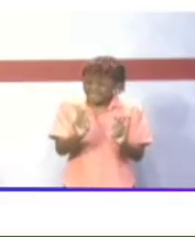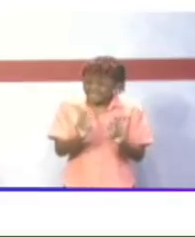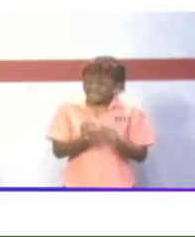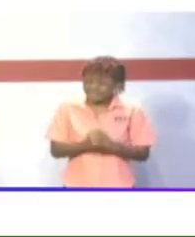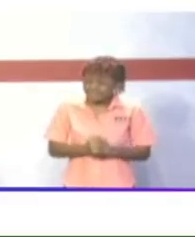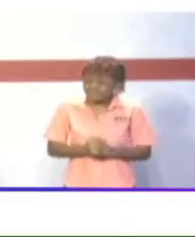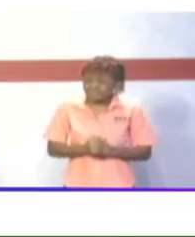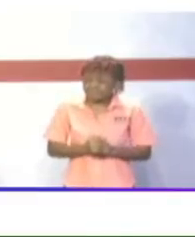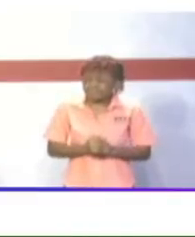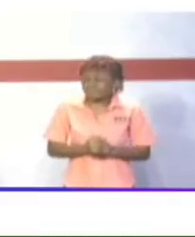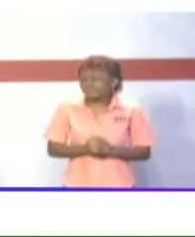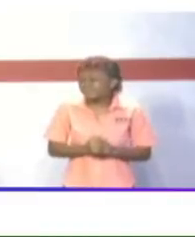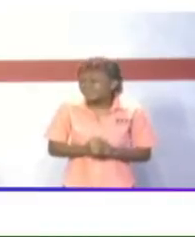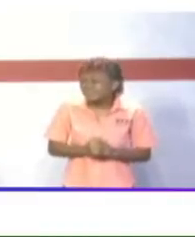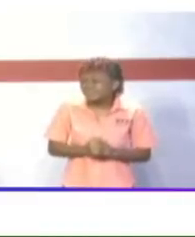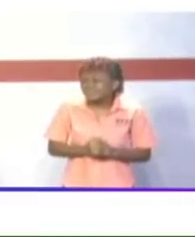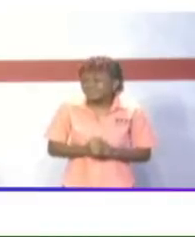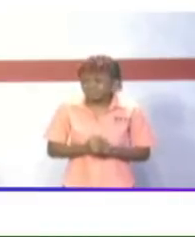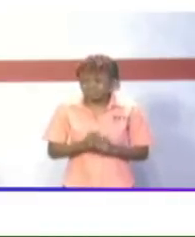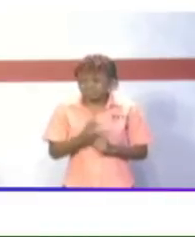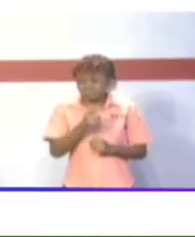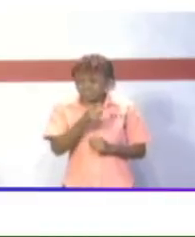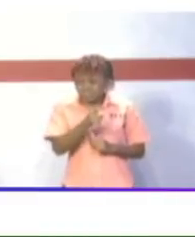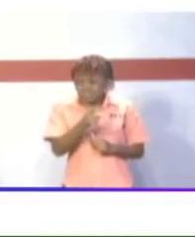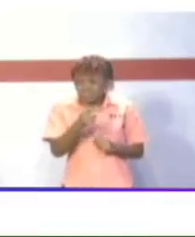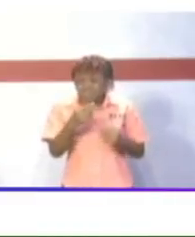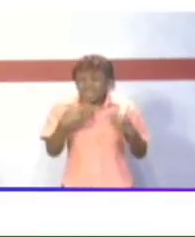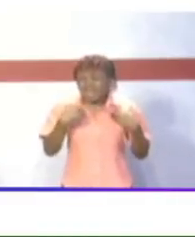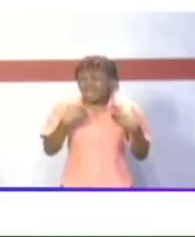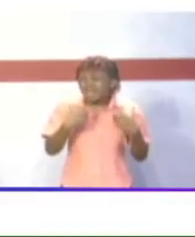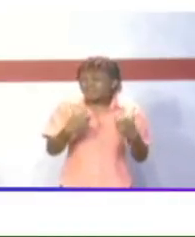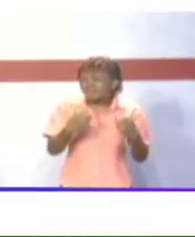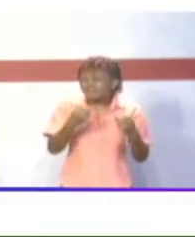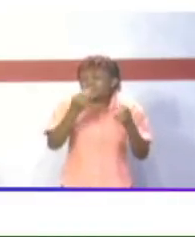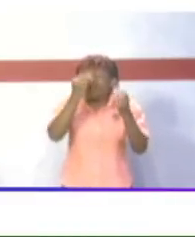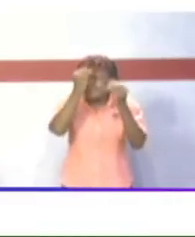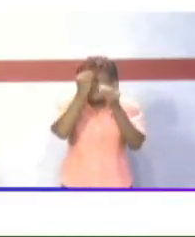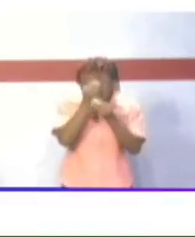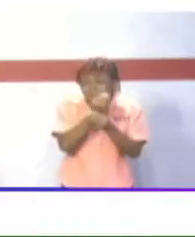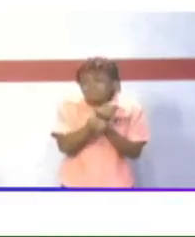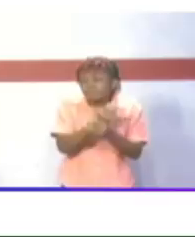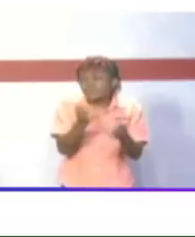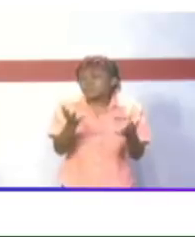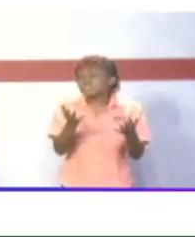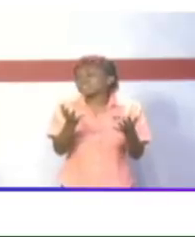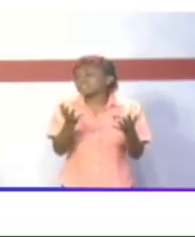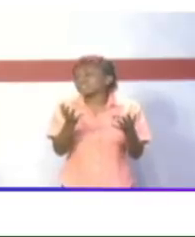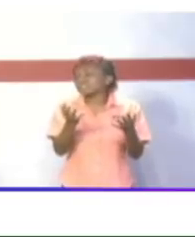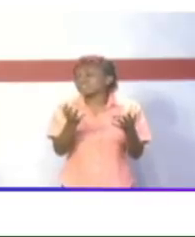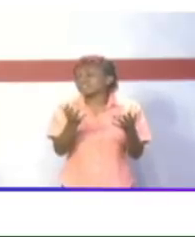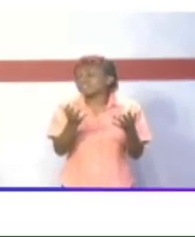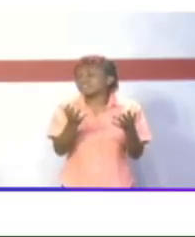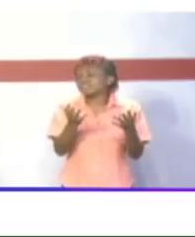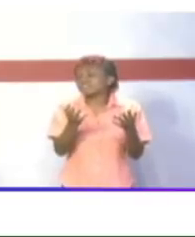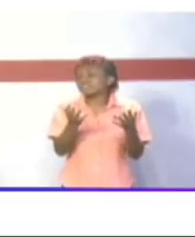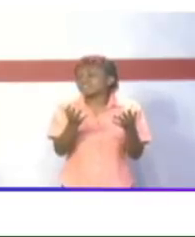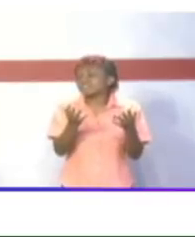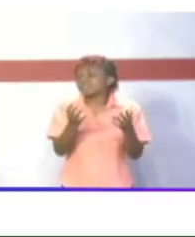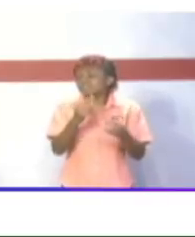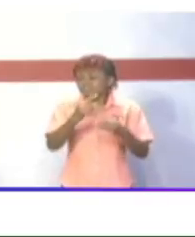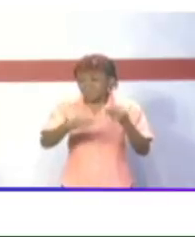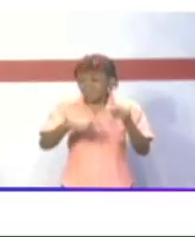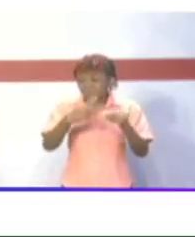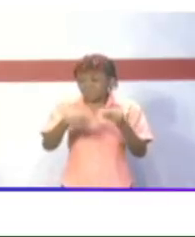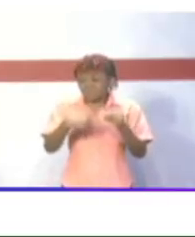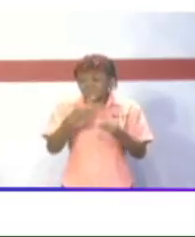Do you have the information as to which vaccines were taken by the 56 fully vaccinated people